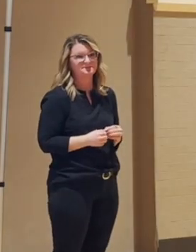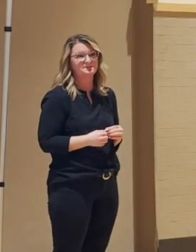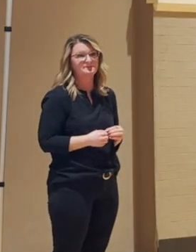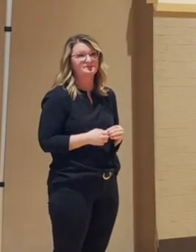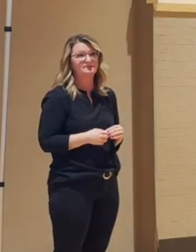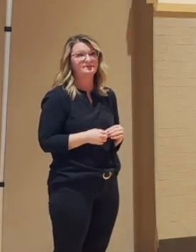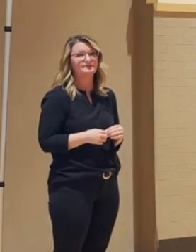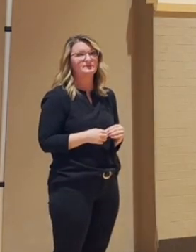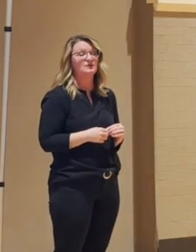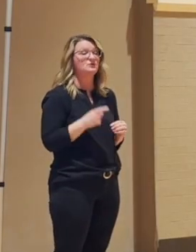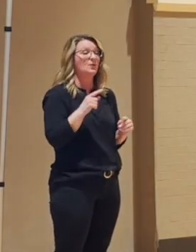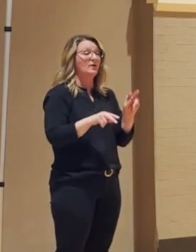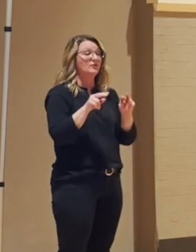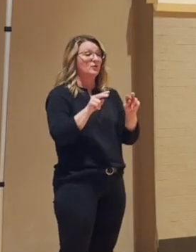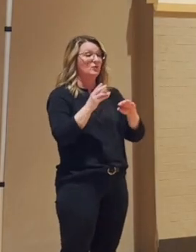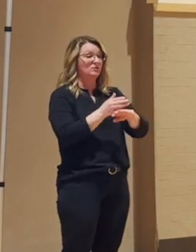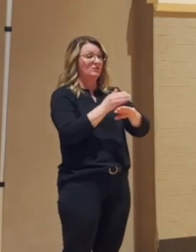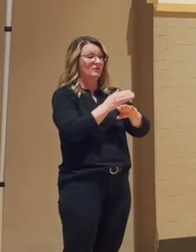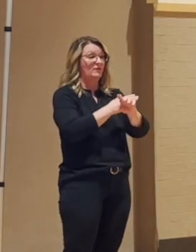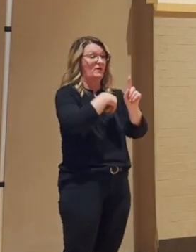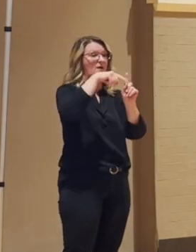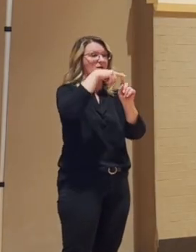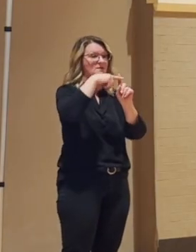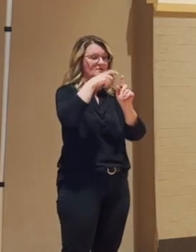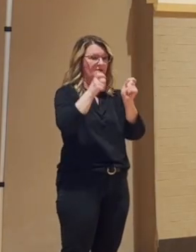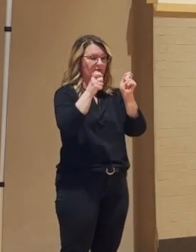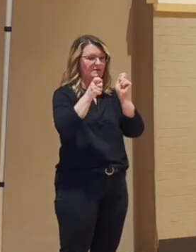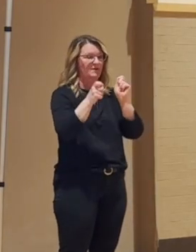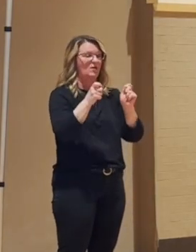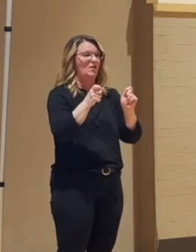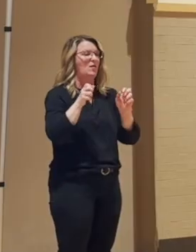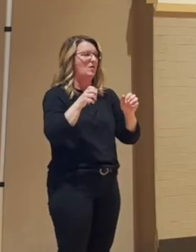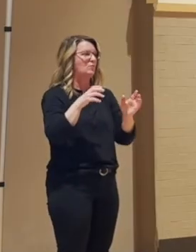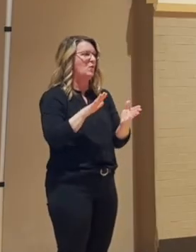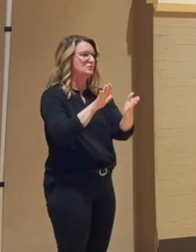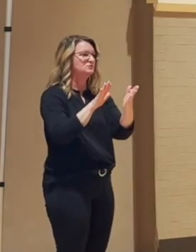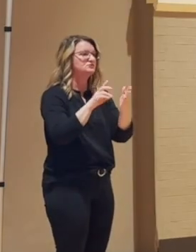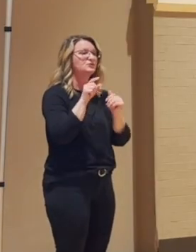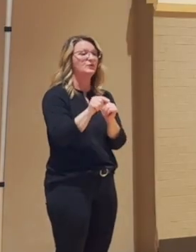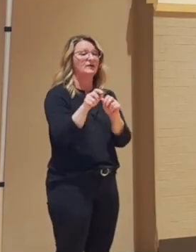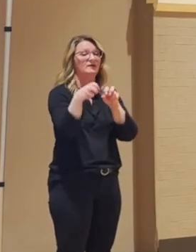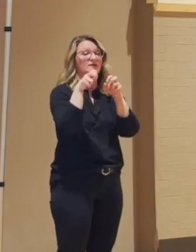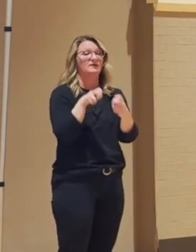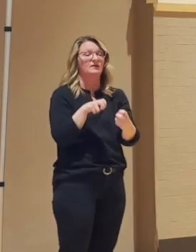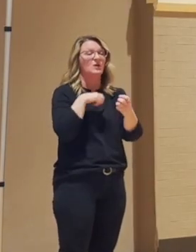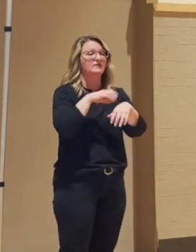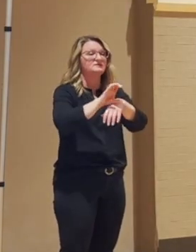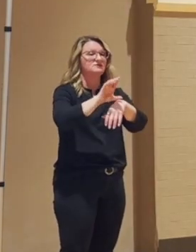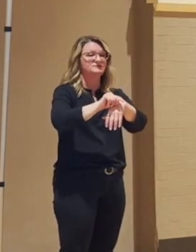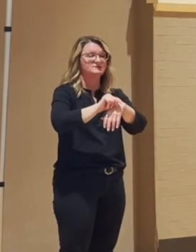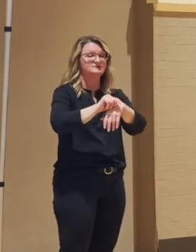So we went through an optimization approach. We got together with our consultants, and we looked